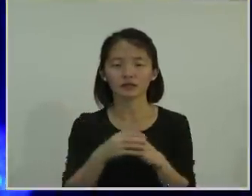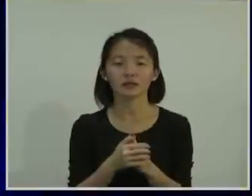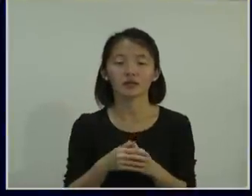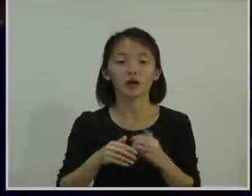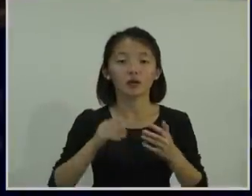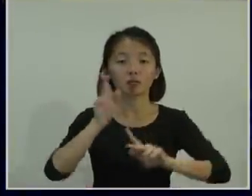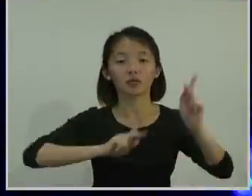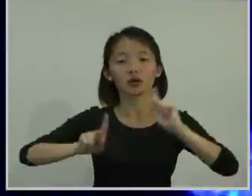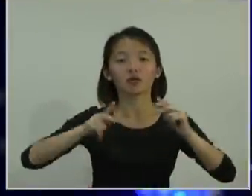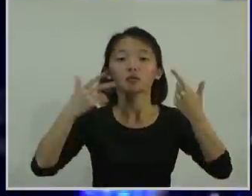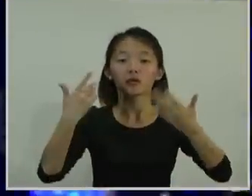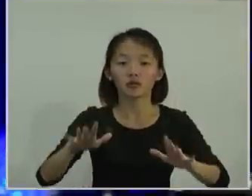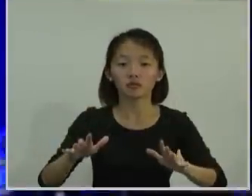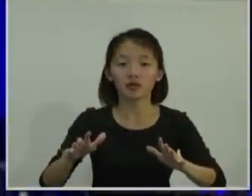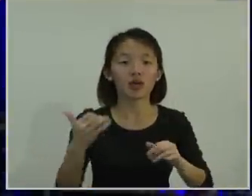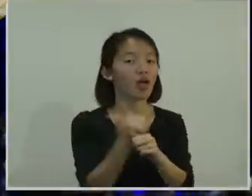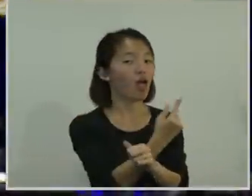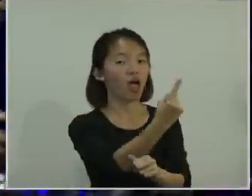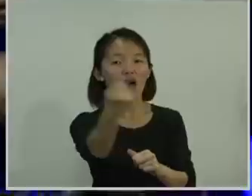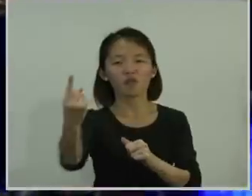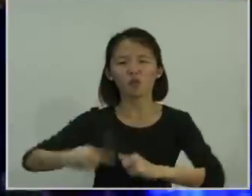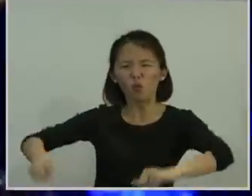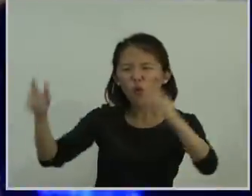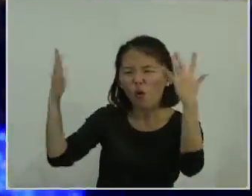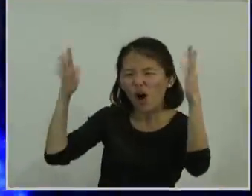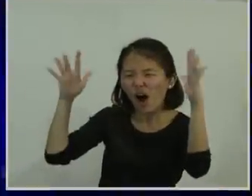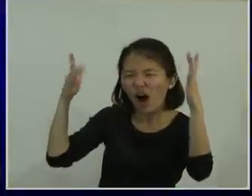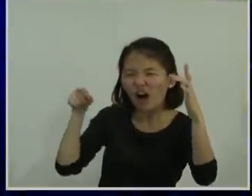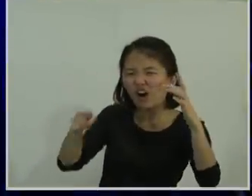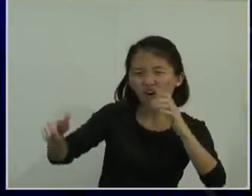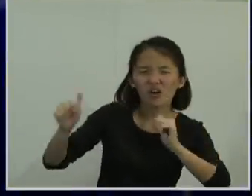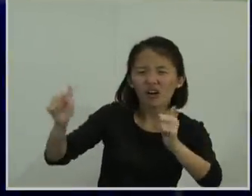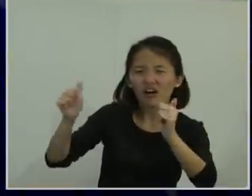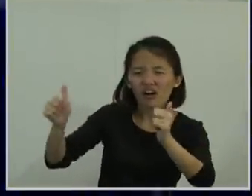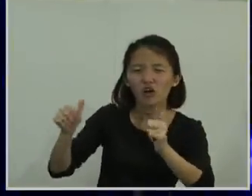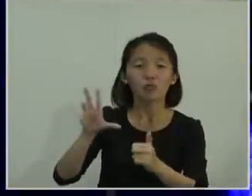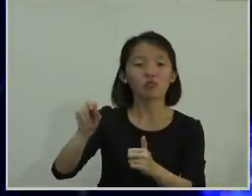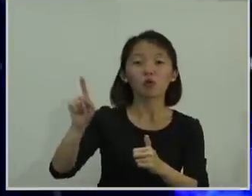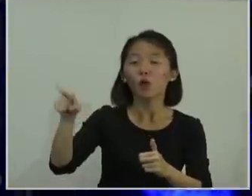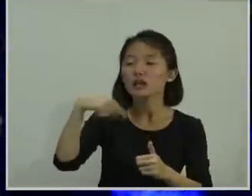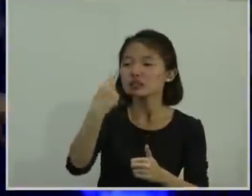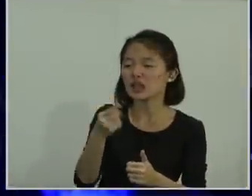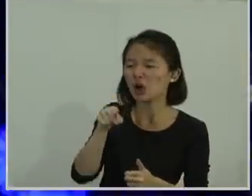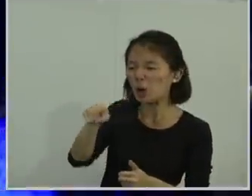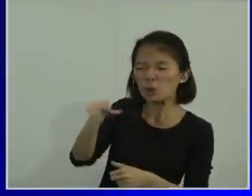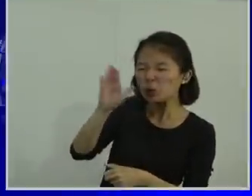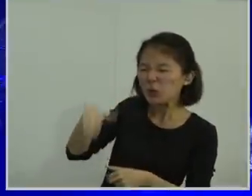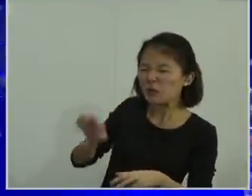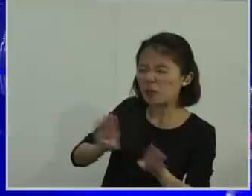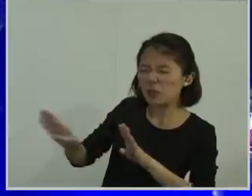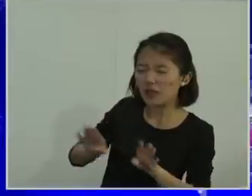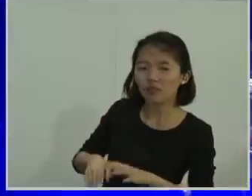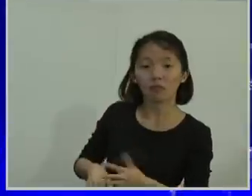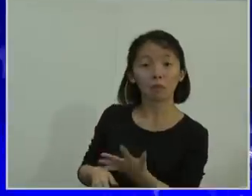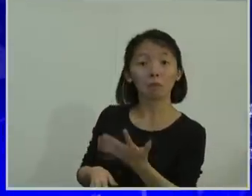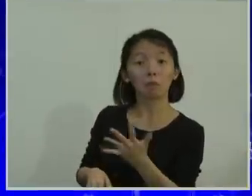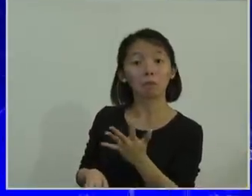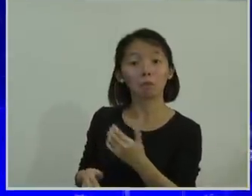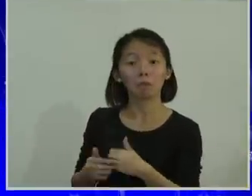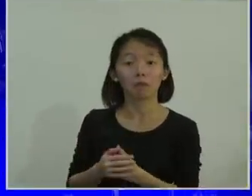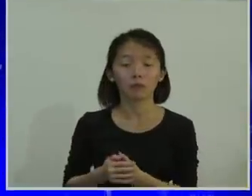her. No one called her Something Paul. But as a